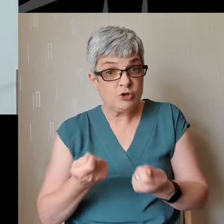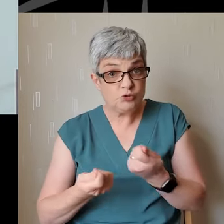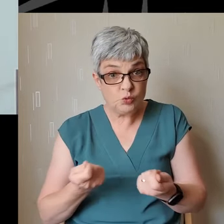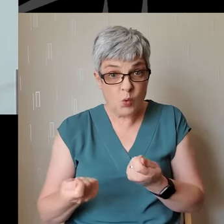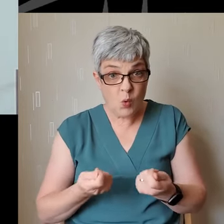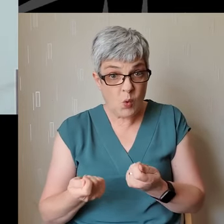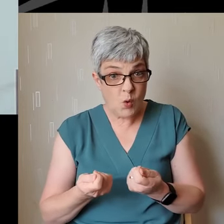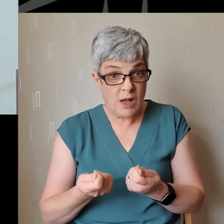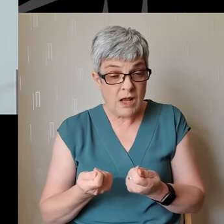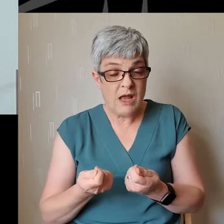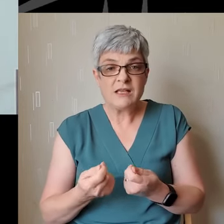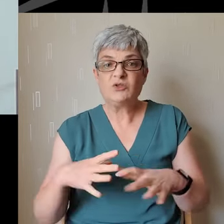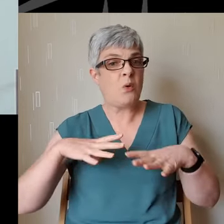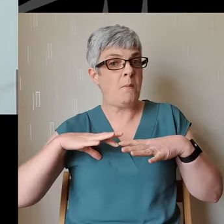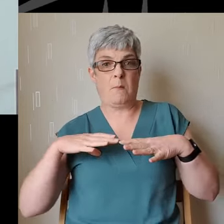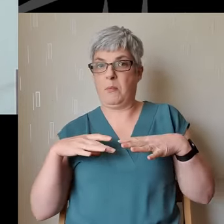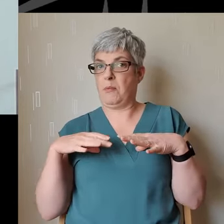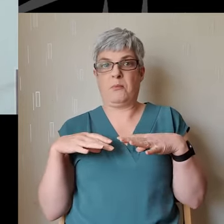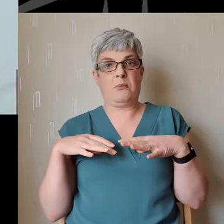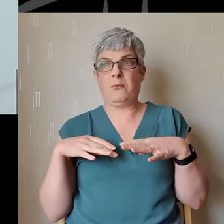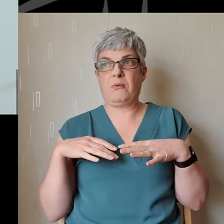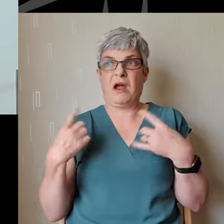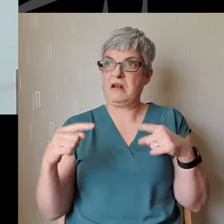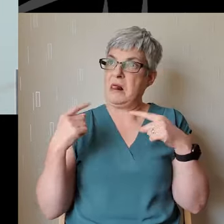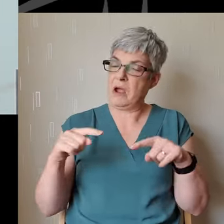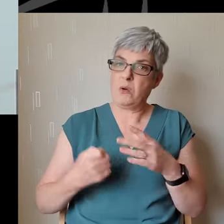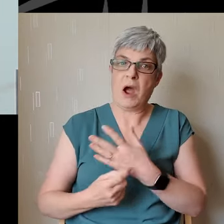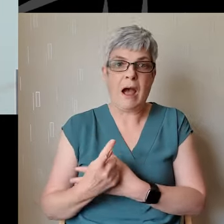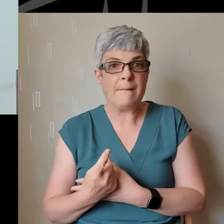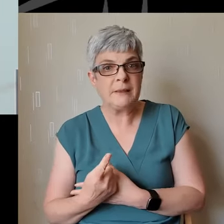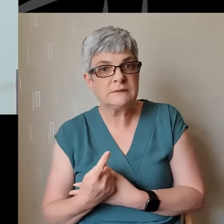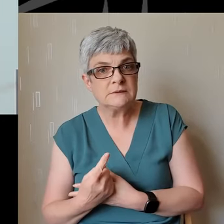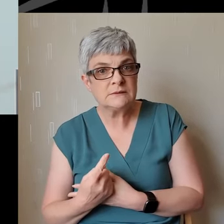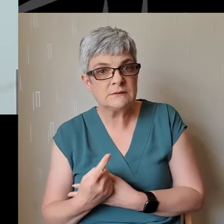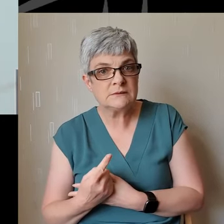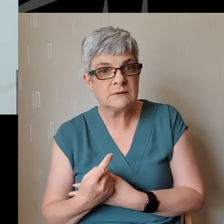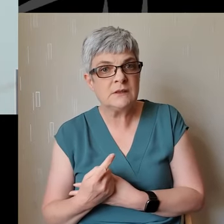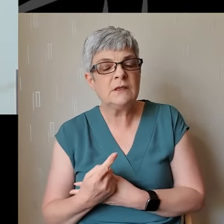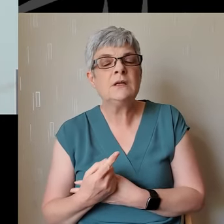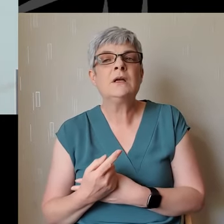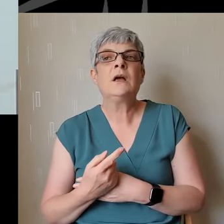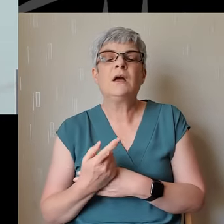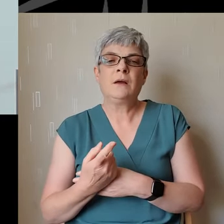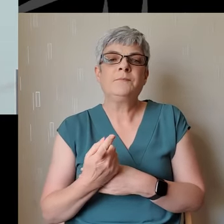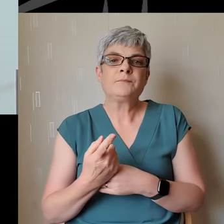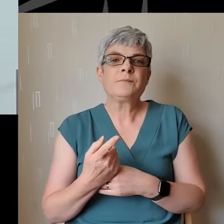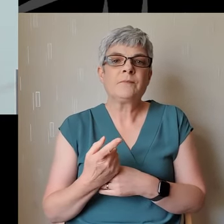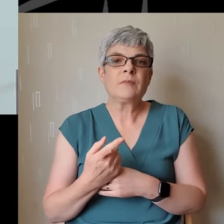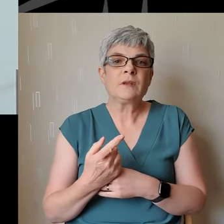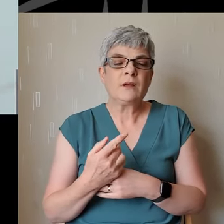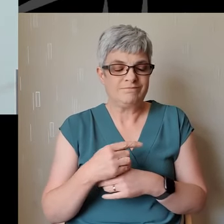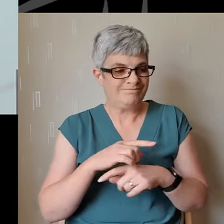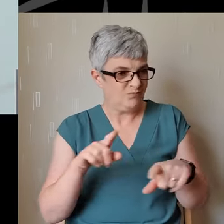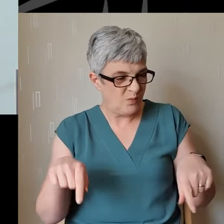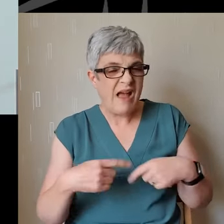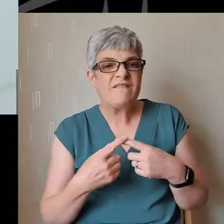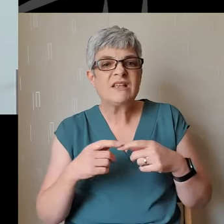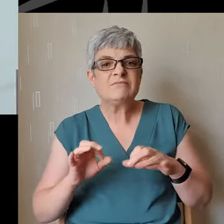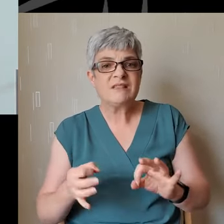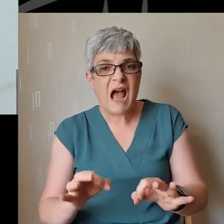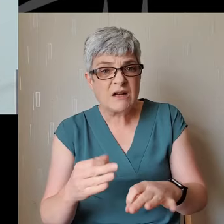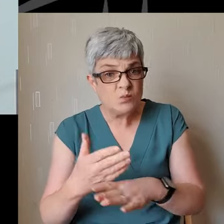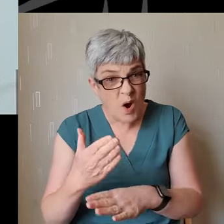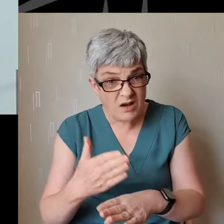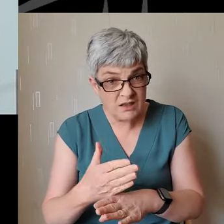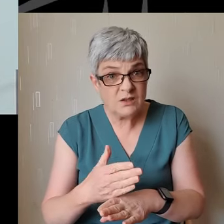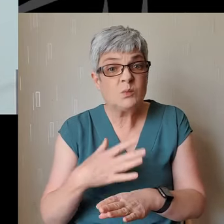clear that it's not a case of sitting back and letting it happen to us. No, we've got gardening work to do. We have to learn